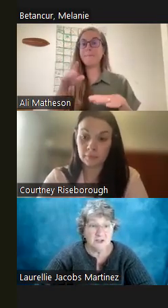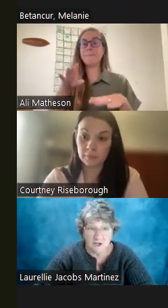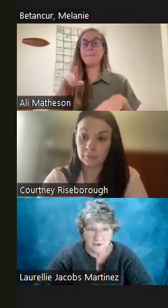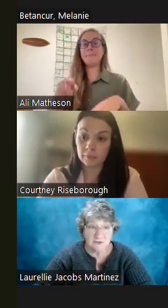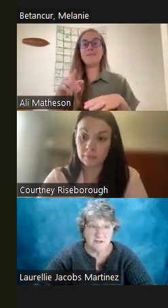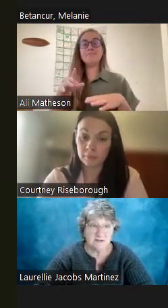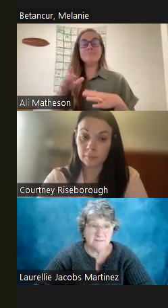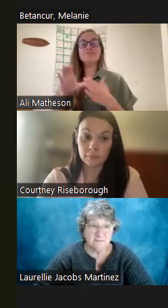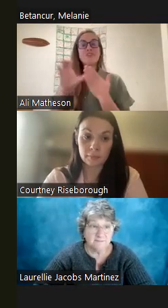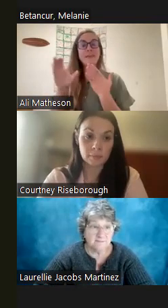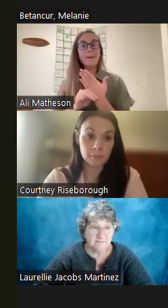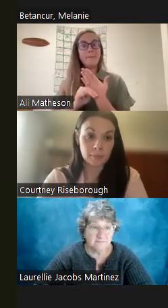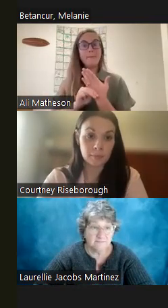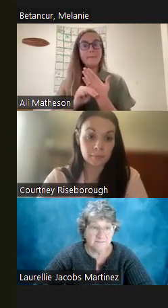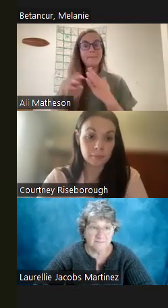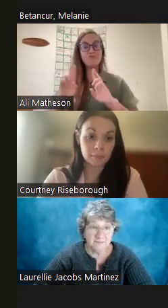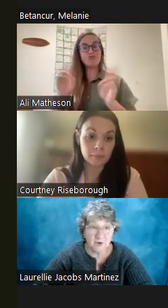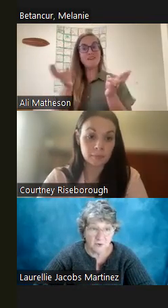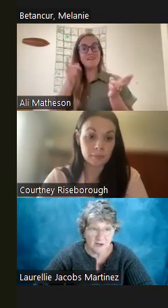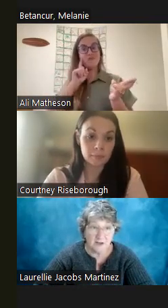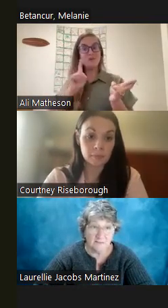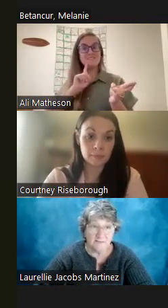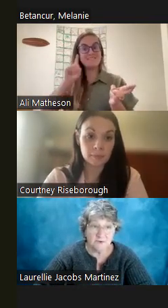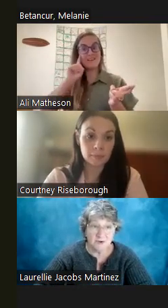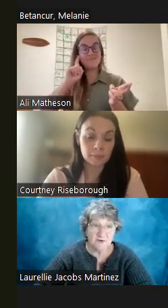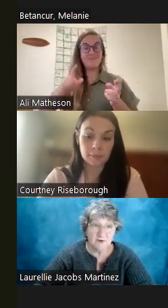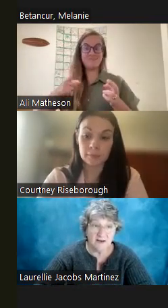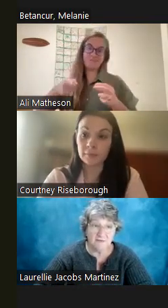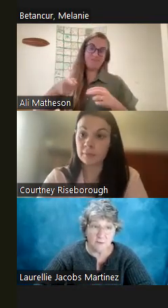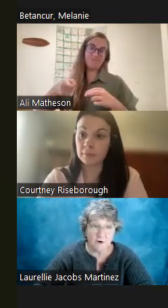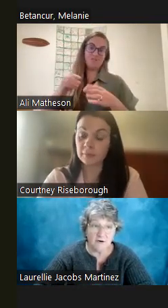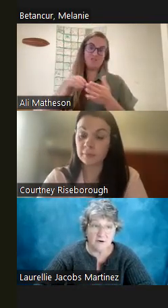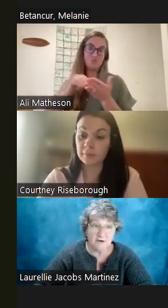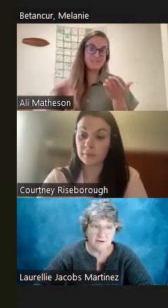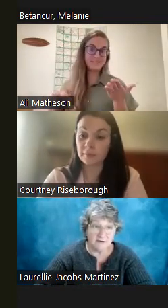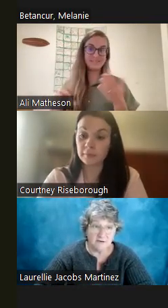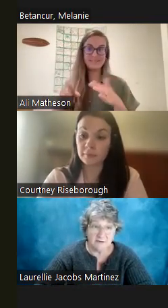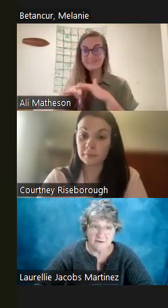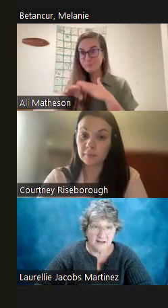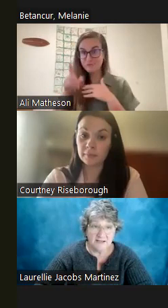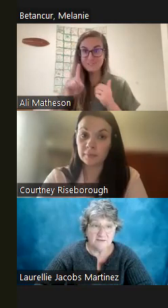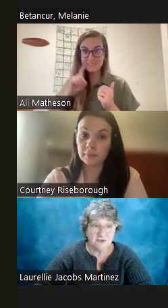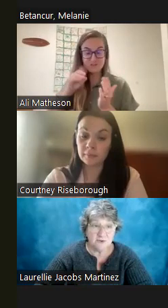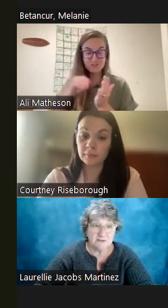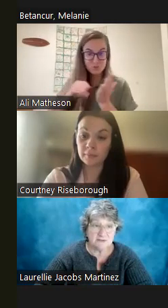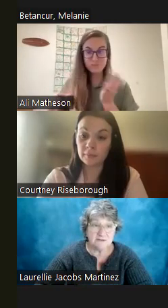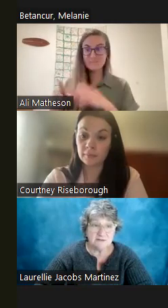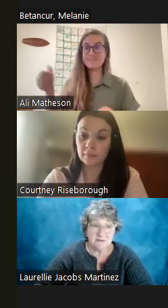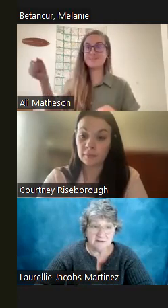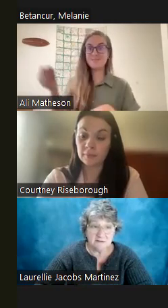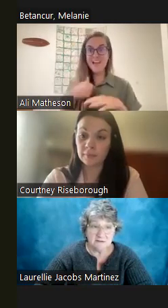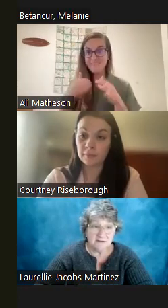The educational system, the curriculum should be ready for any deaf